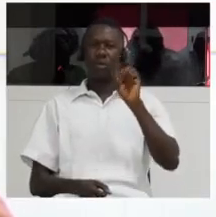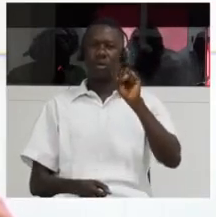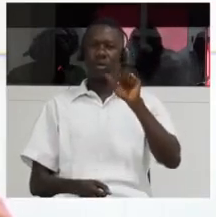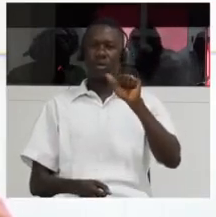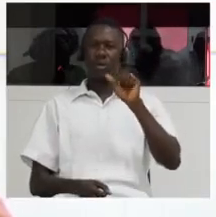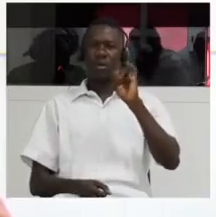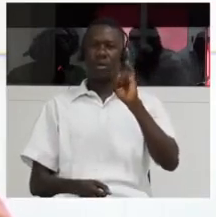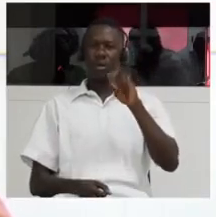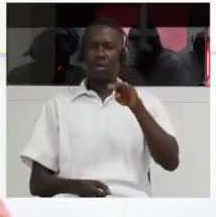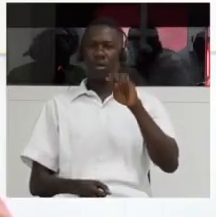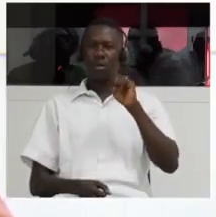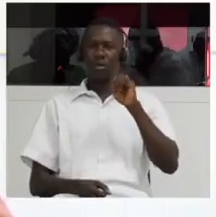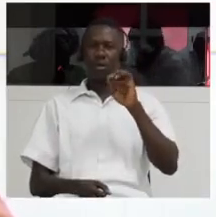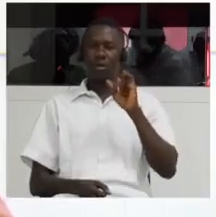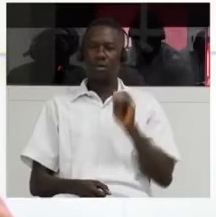JCB.